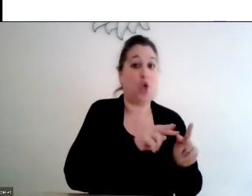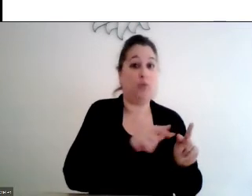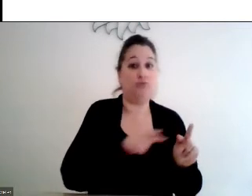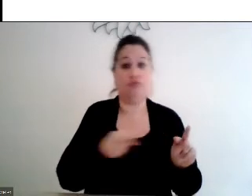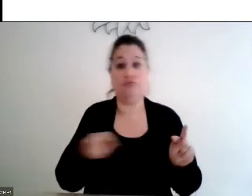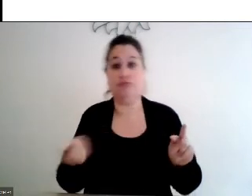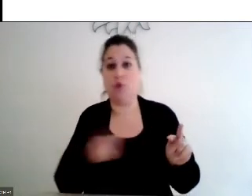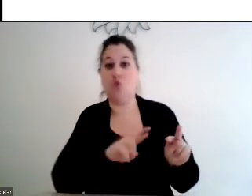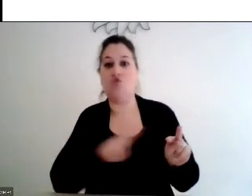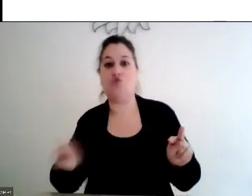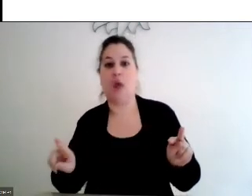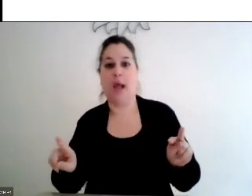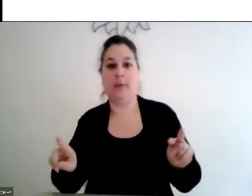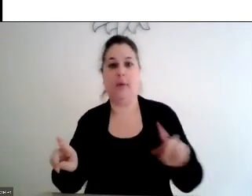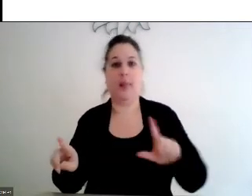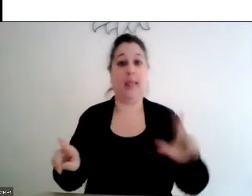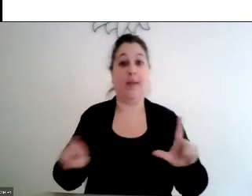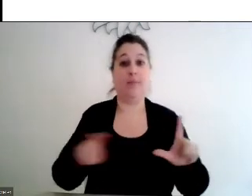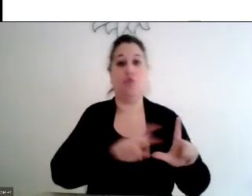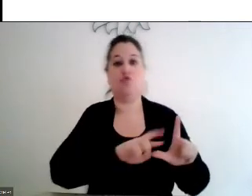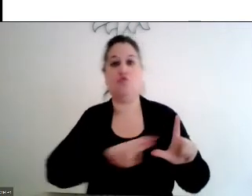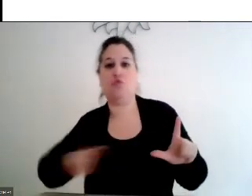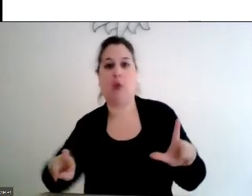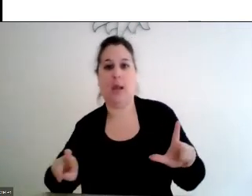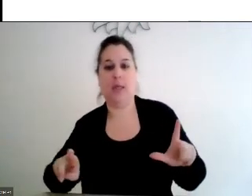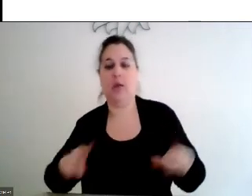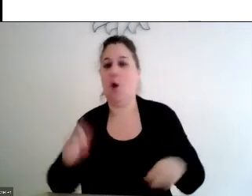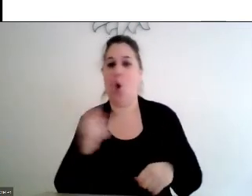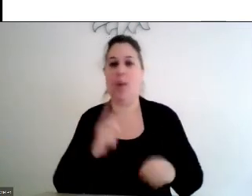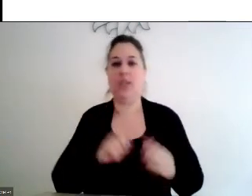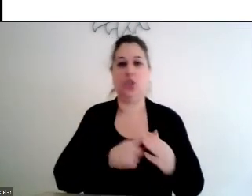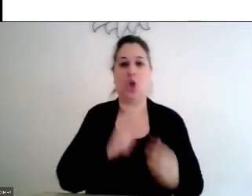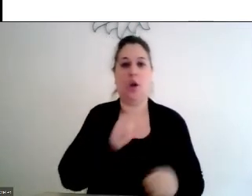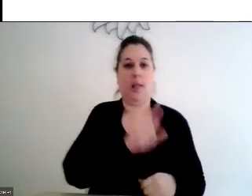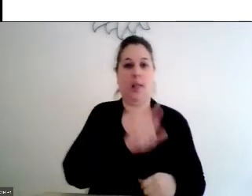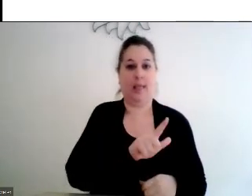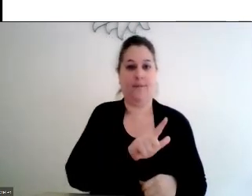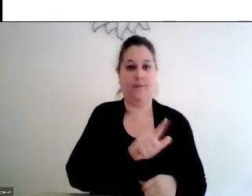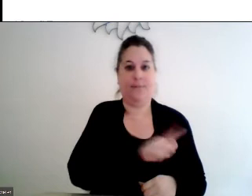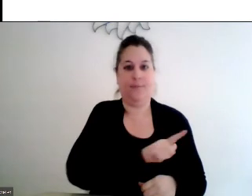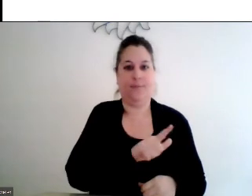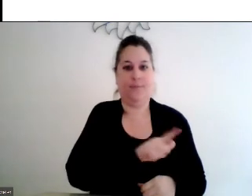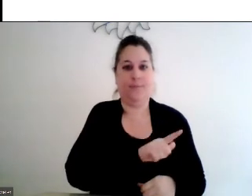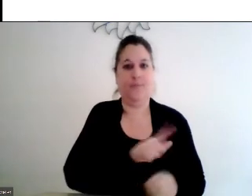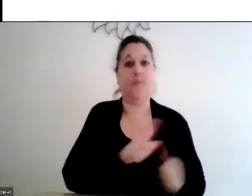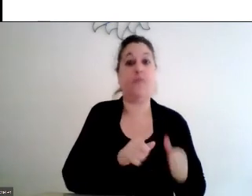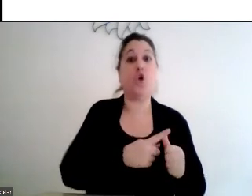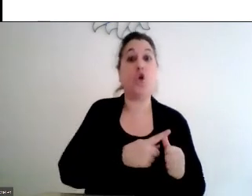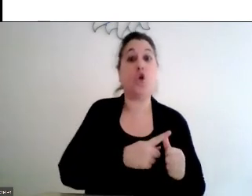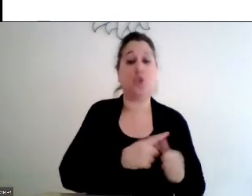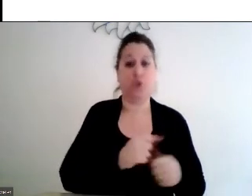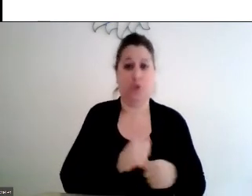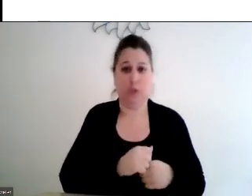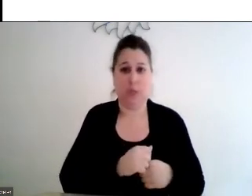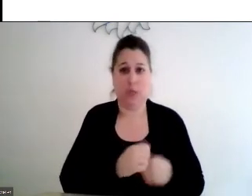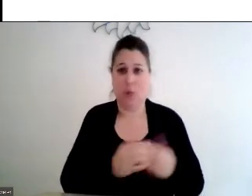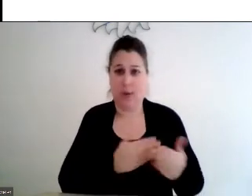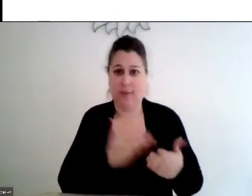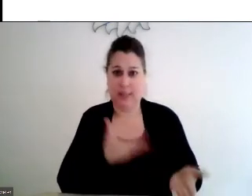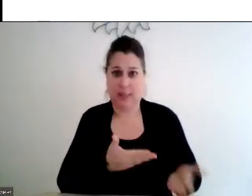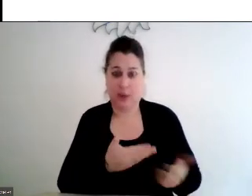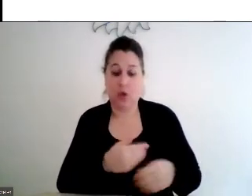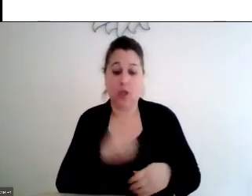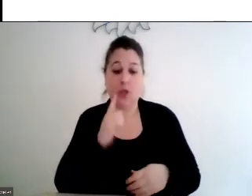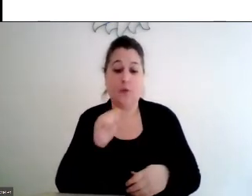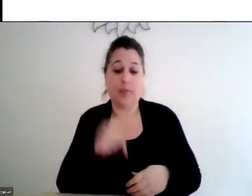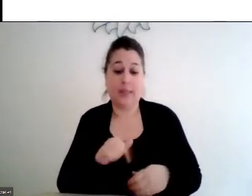2, I have multiplication and I have division. But I want to go left to right. Whichever one is on the left side, that's the one I'm